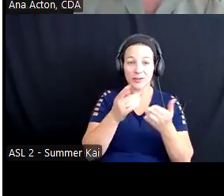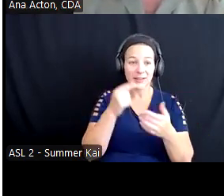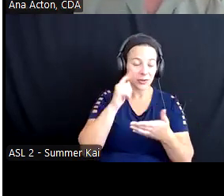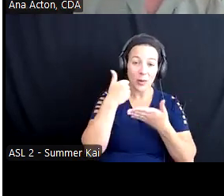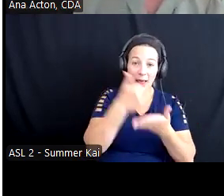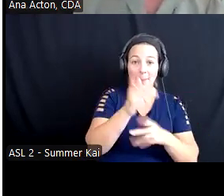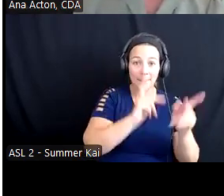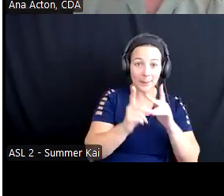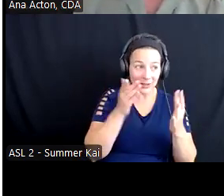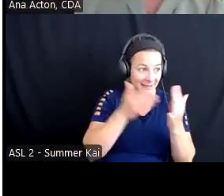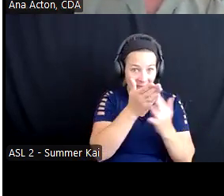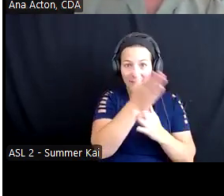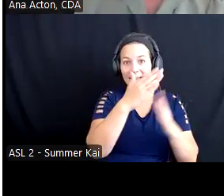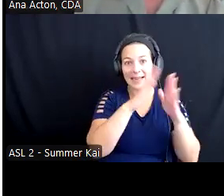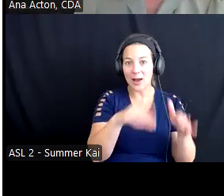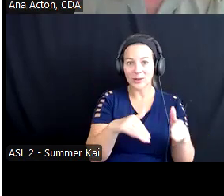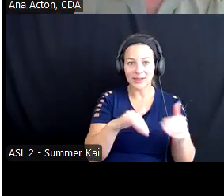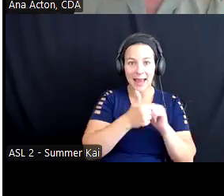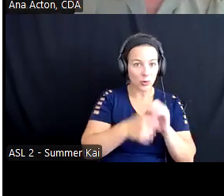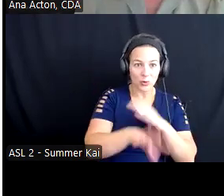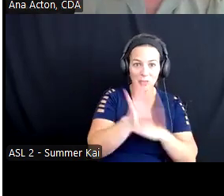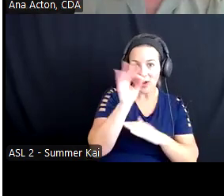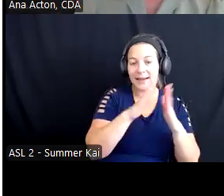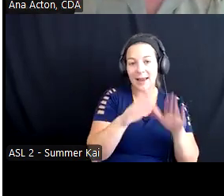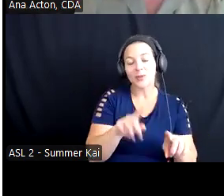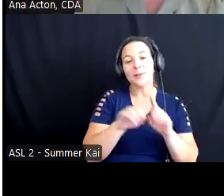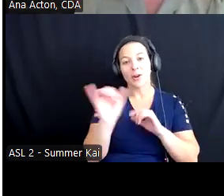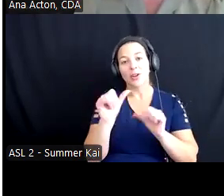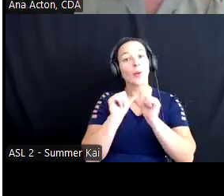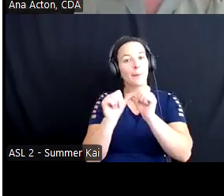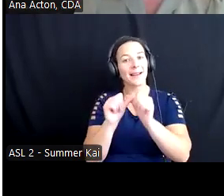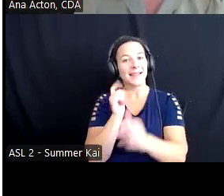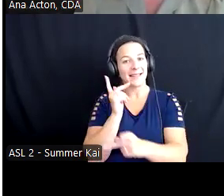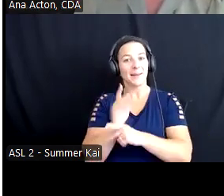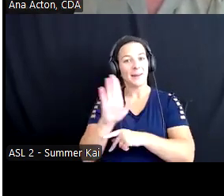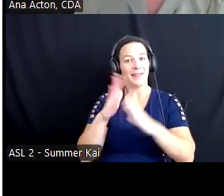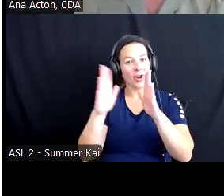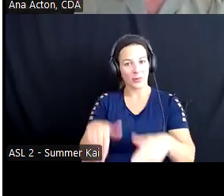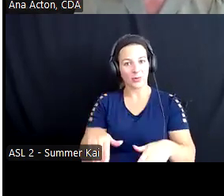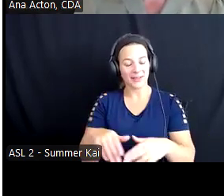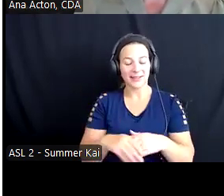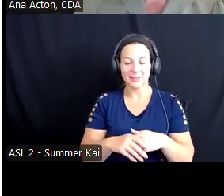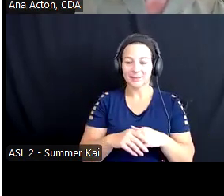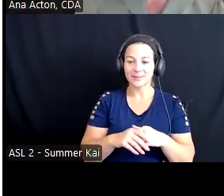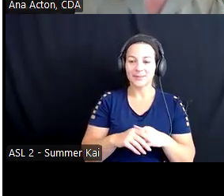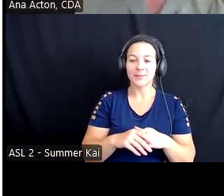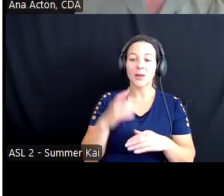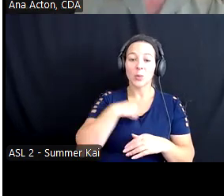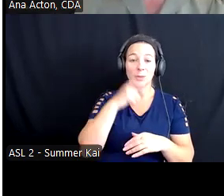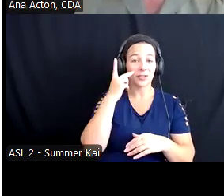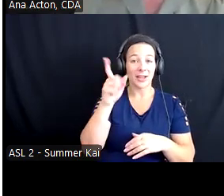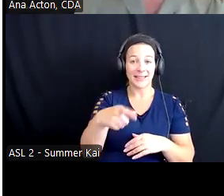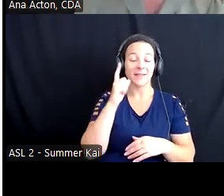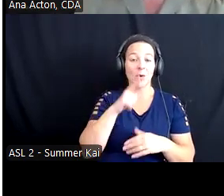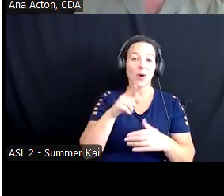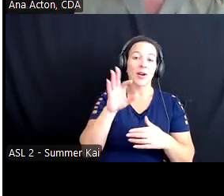housing, including finding housing, but then also maintaining stable housing. And then we saw a need for funding for